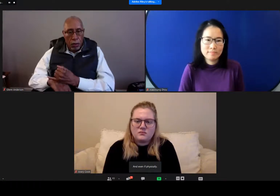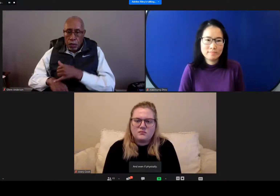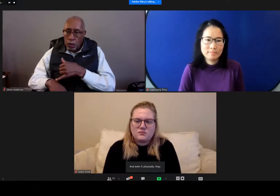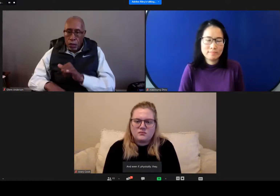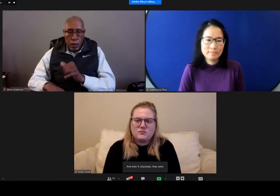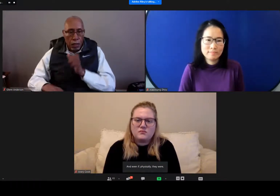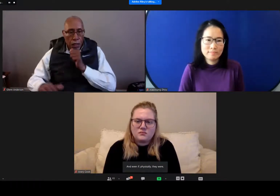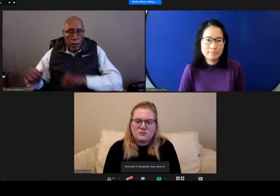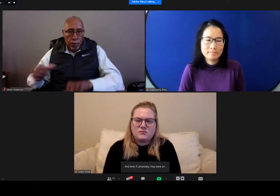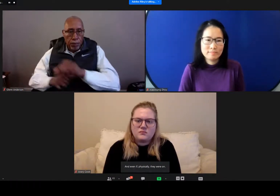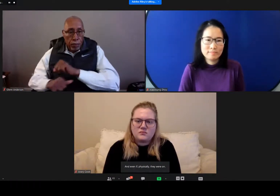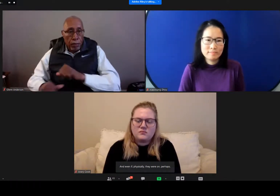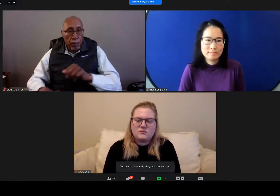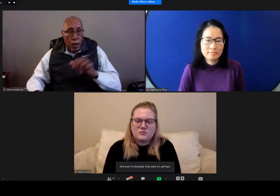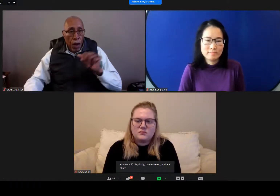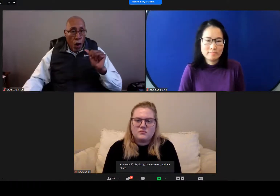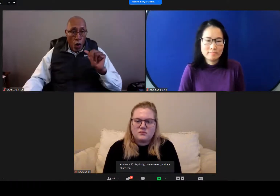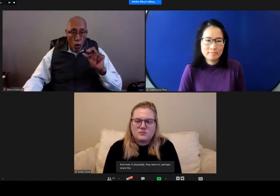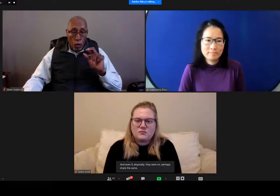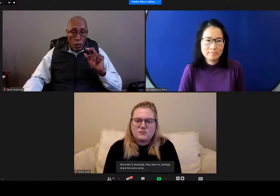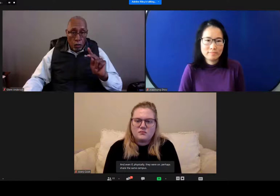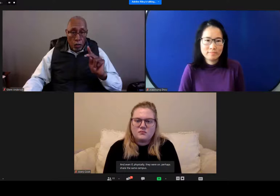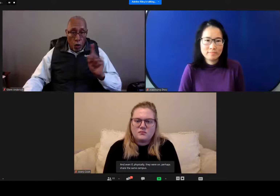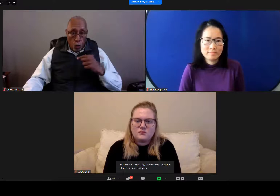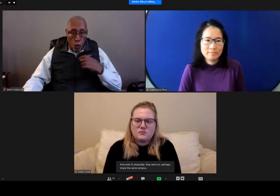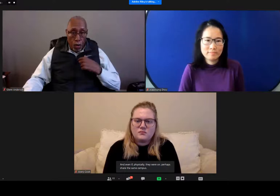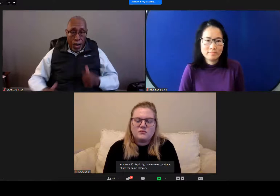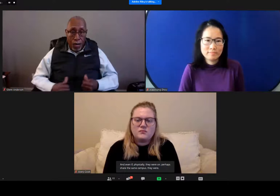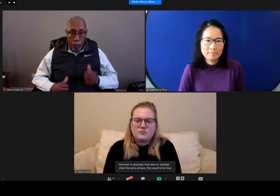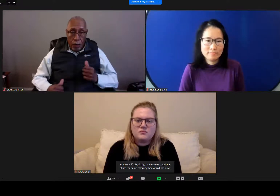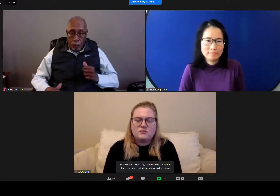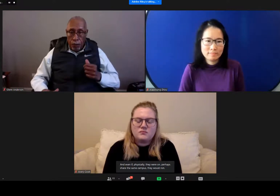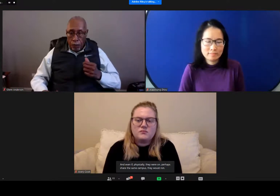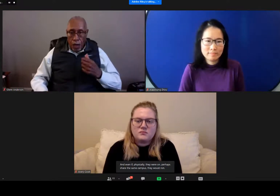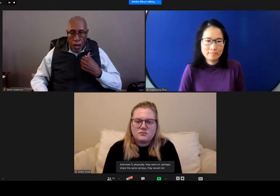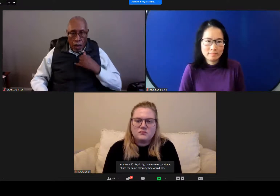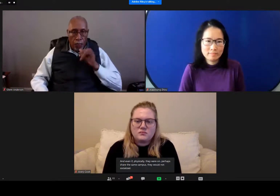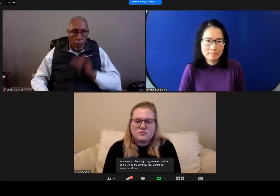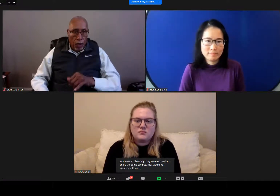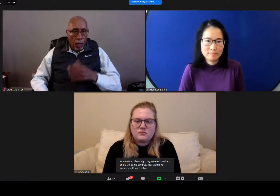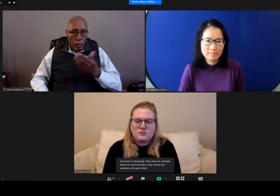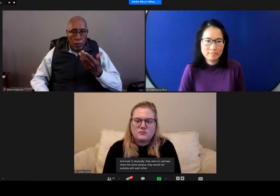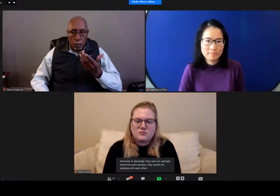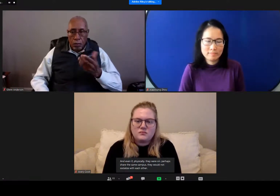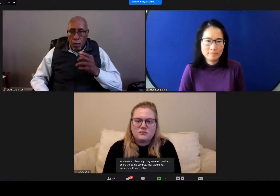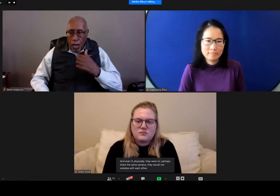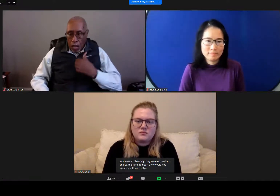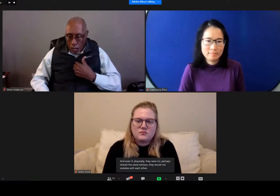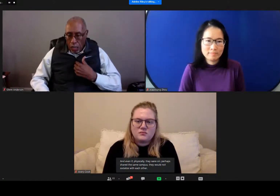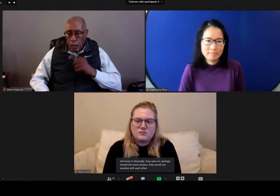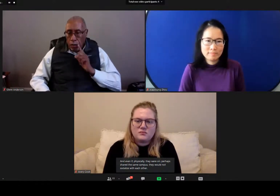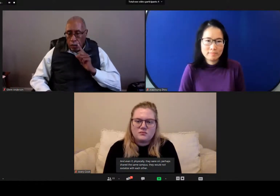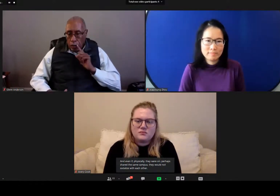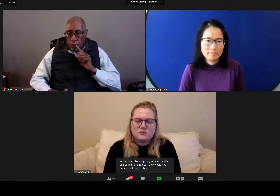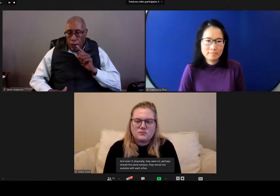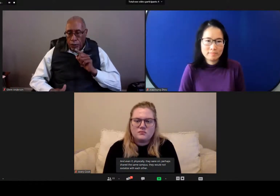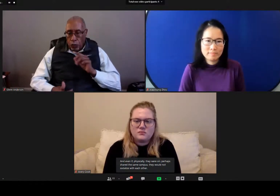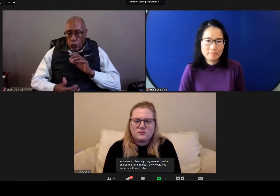they were perhaps shared the same campus, they would not socialize with each other.